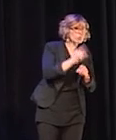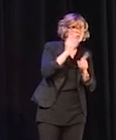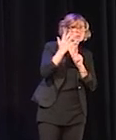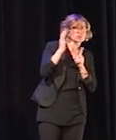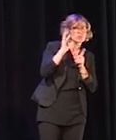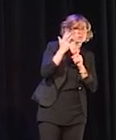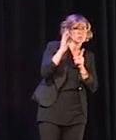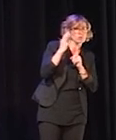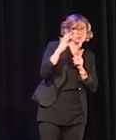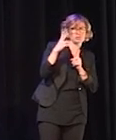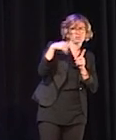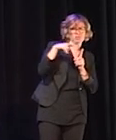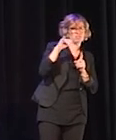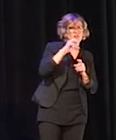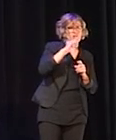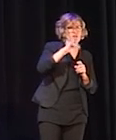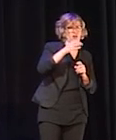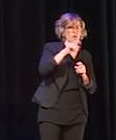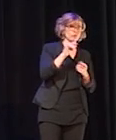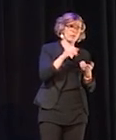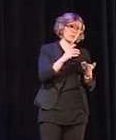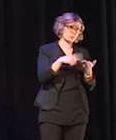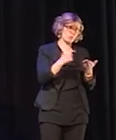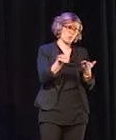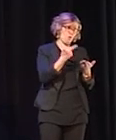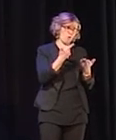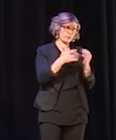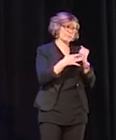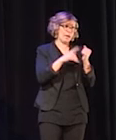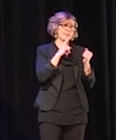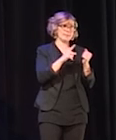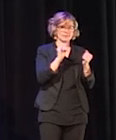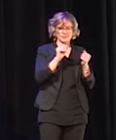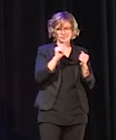and objectified, which is what all tech is in a conference like that.